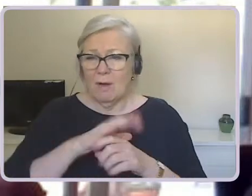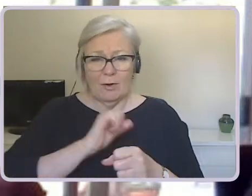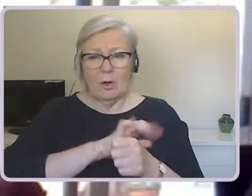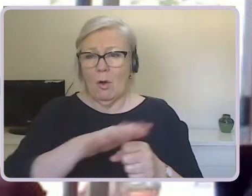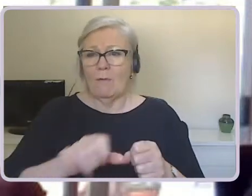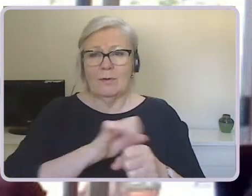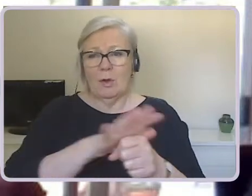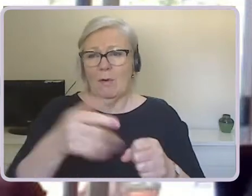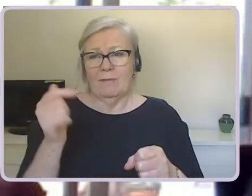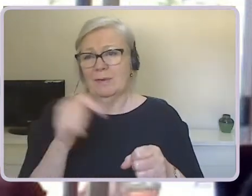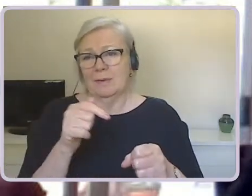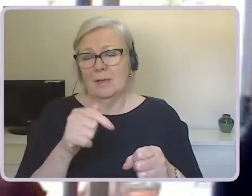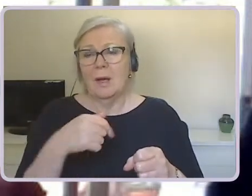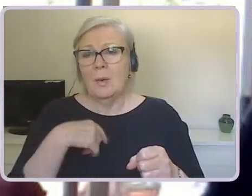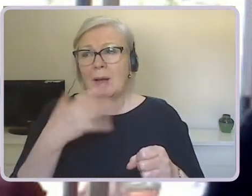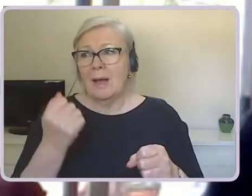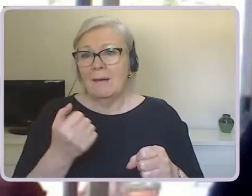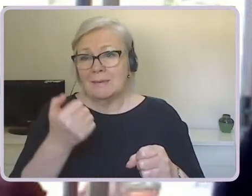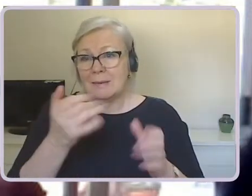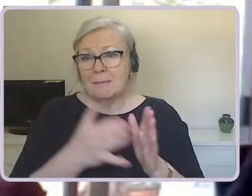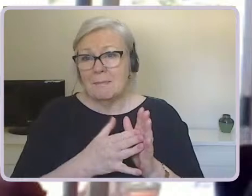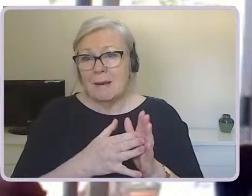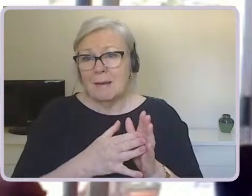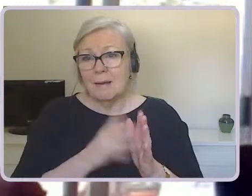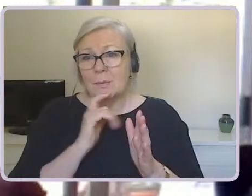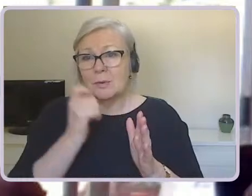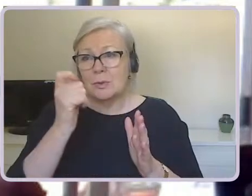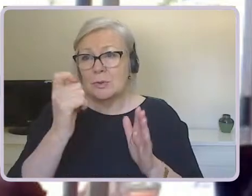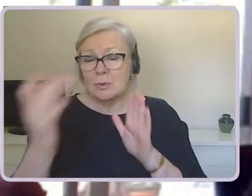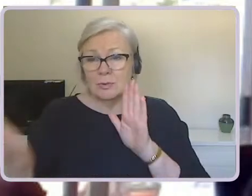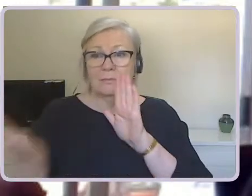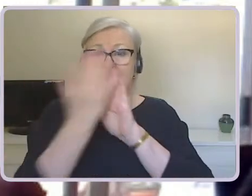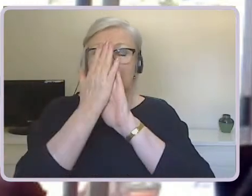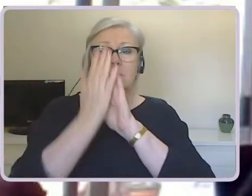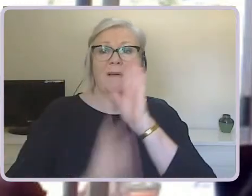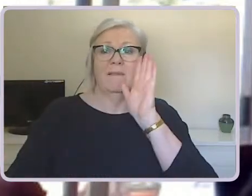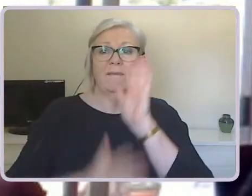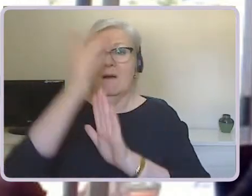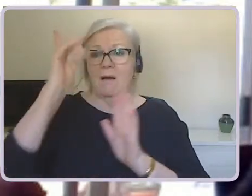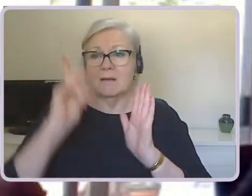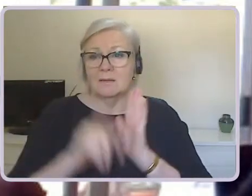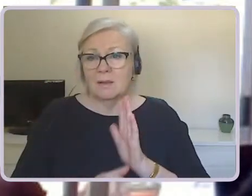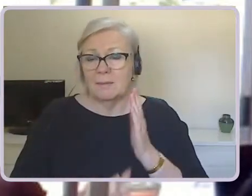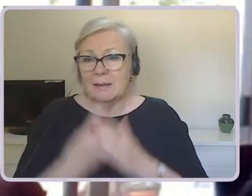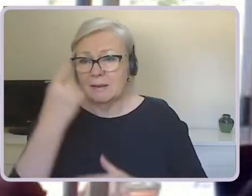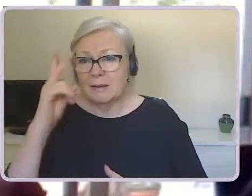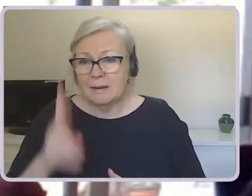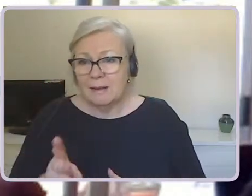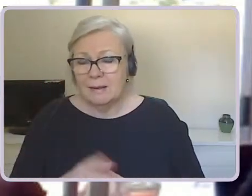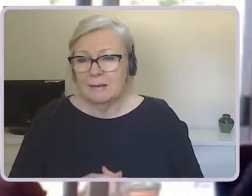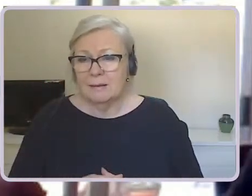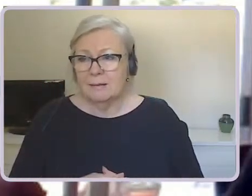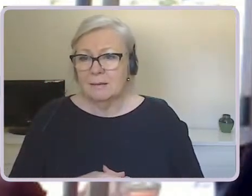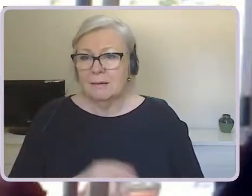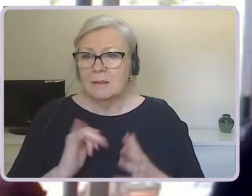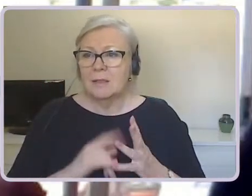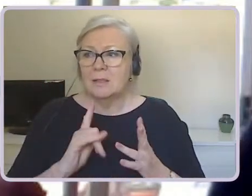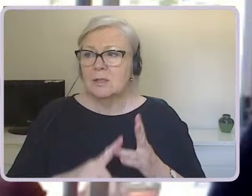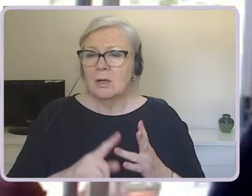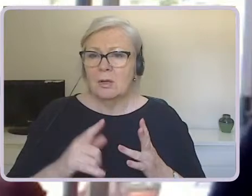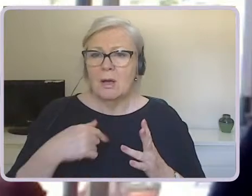months till the next bushfire season hits. What does our ERCs look like in